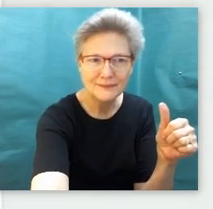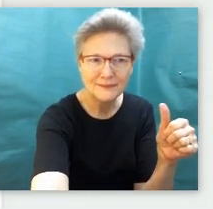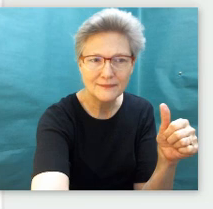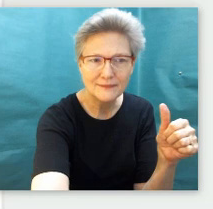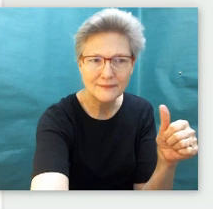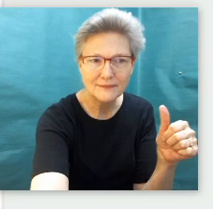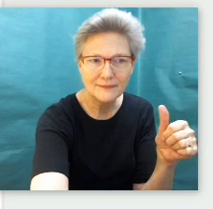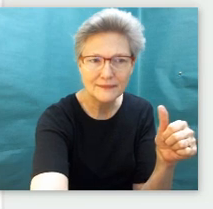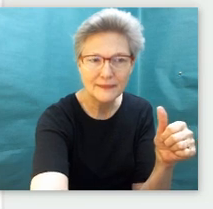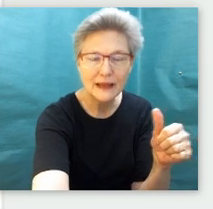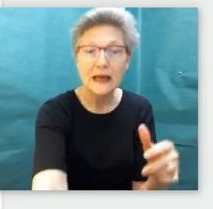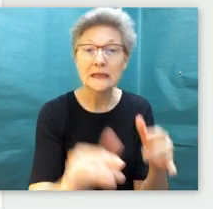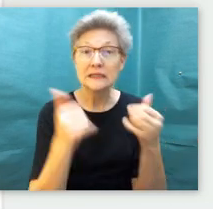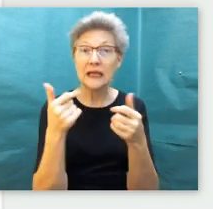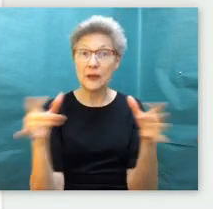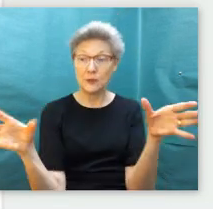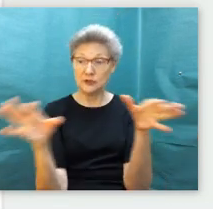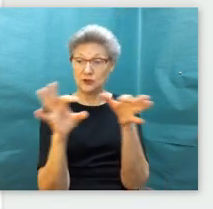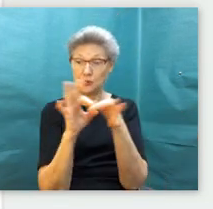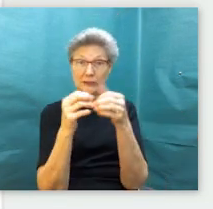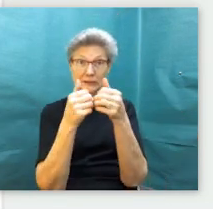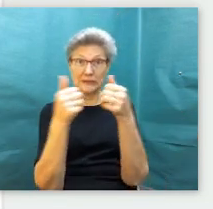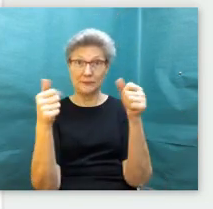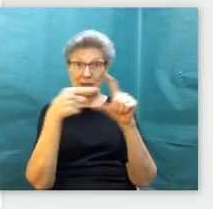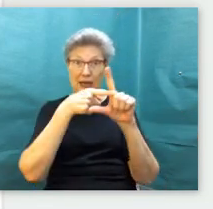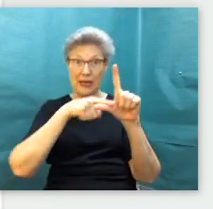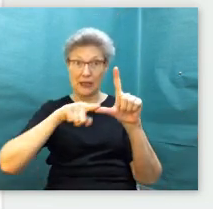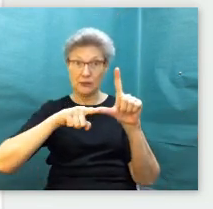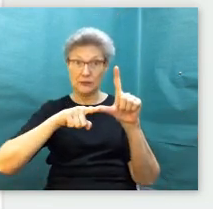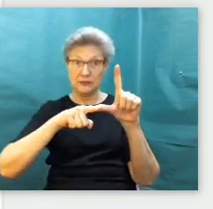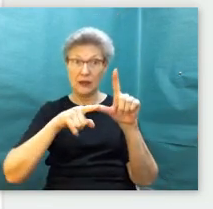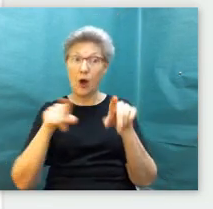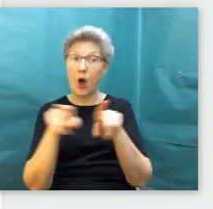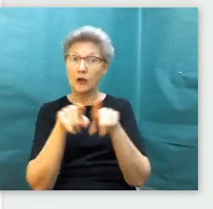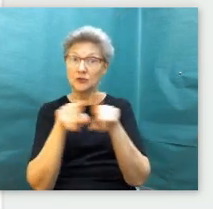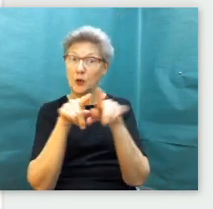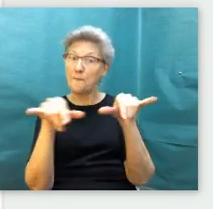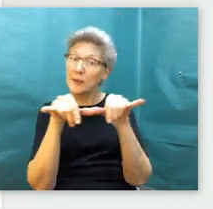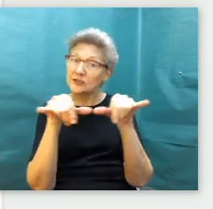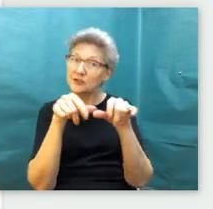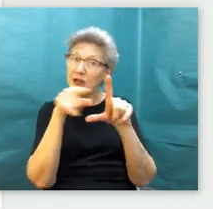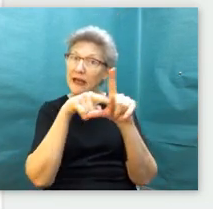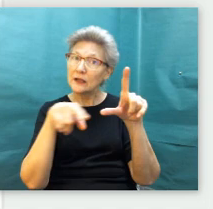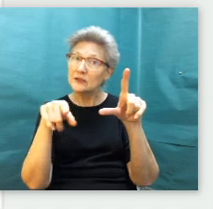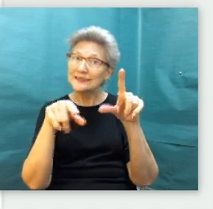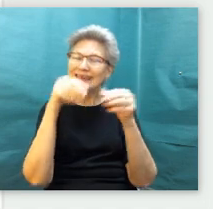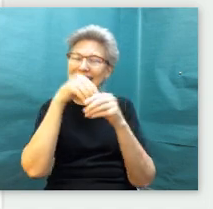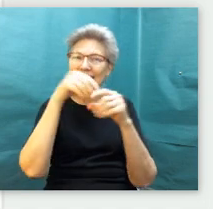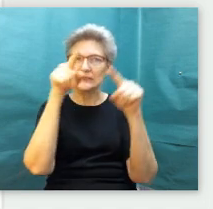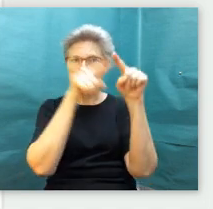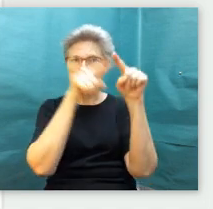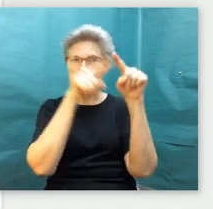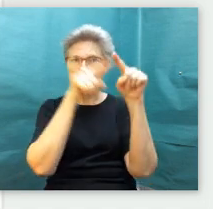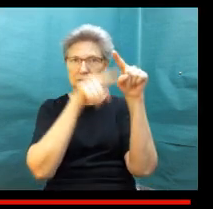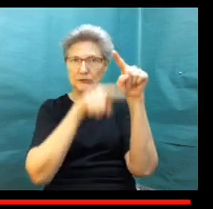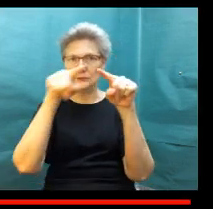Today, we joined and separated angles as well as measured angles within a circle.